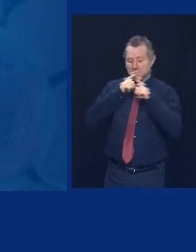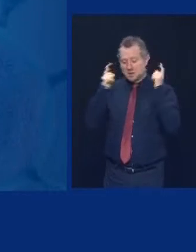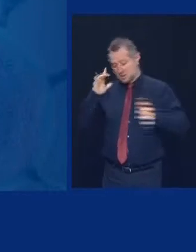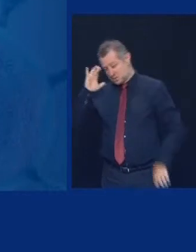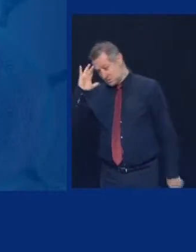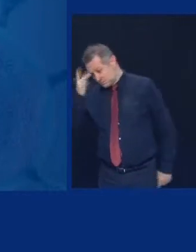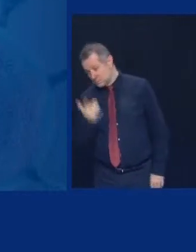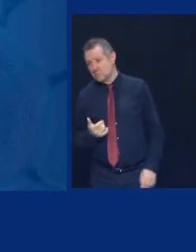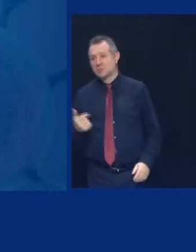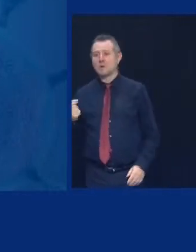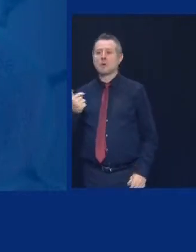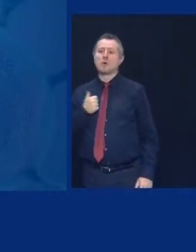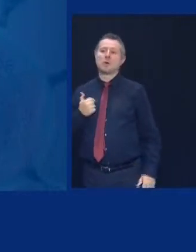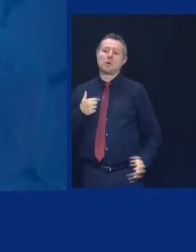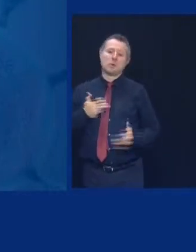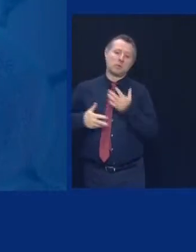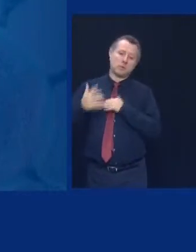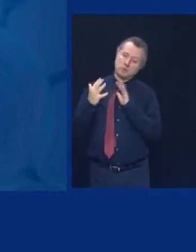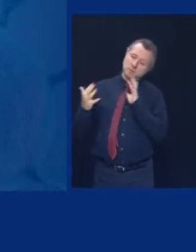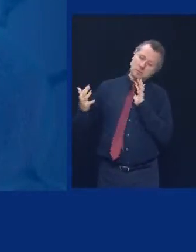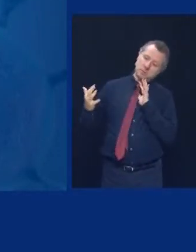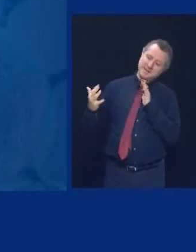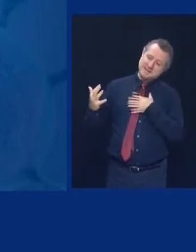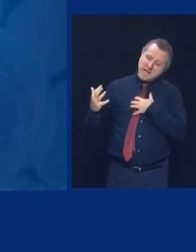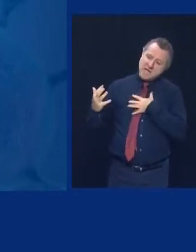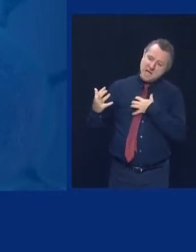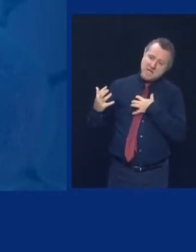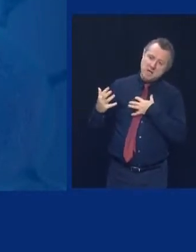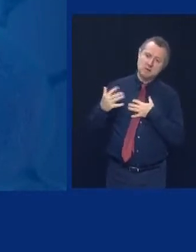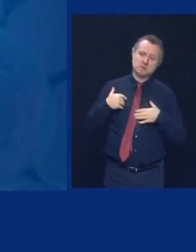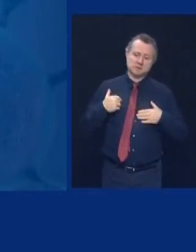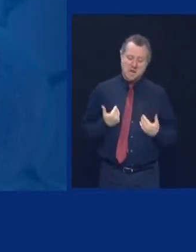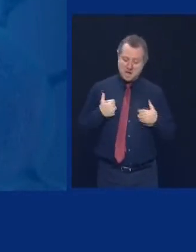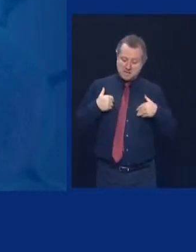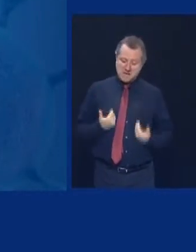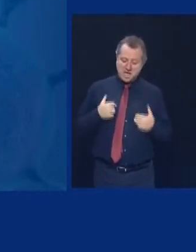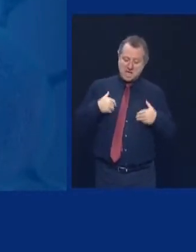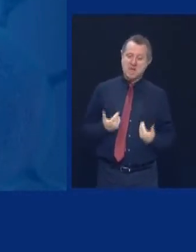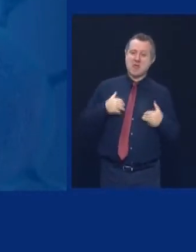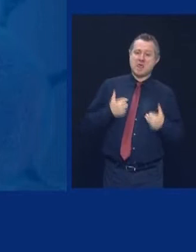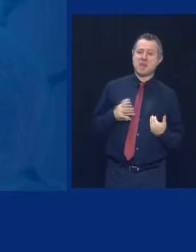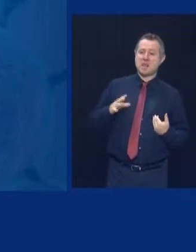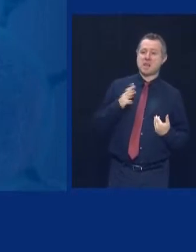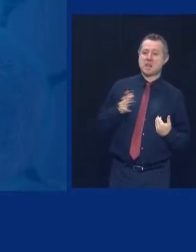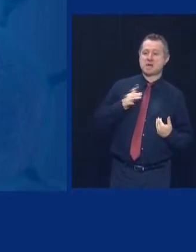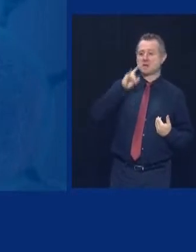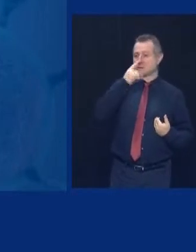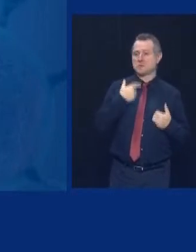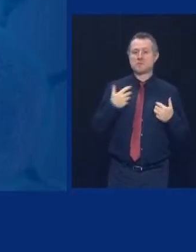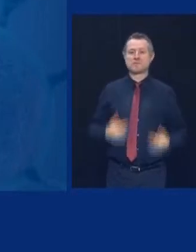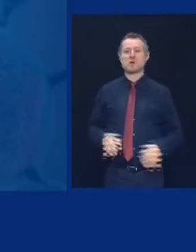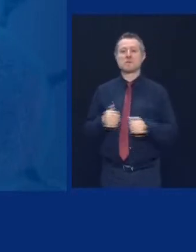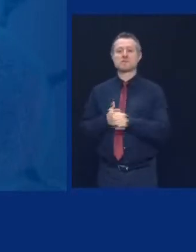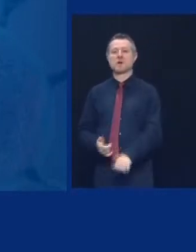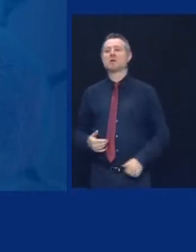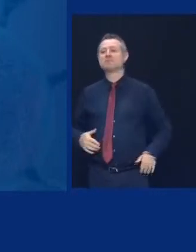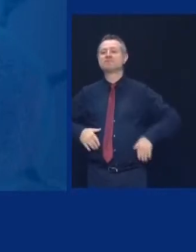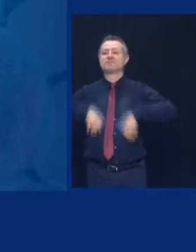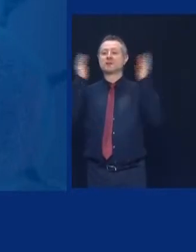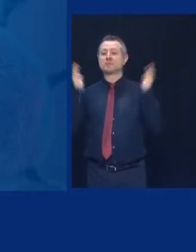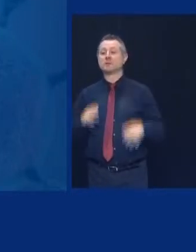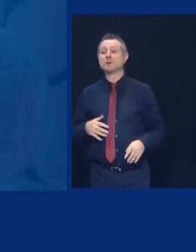distancing. I'm just tired, and I don't want to do it anymore. To that I